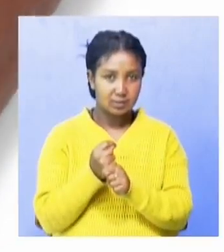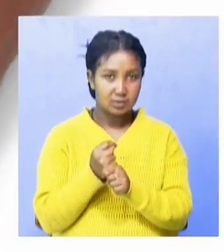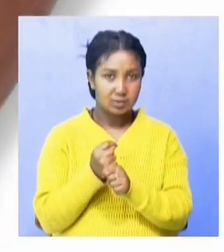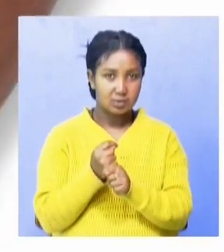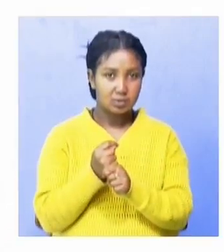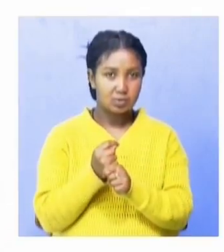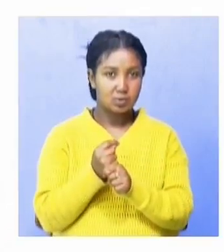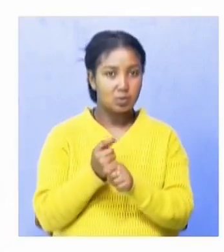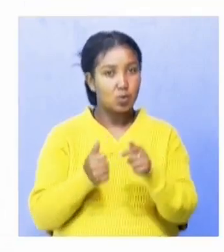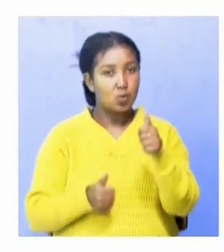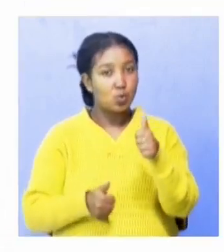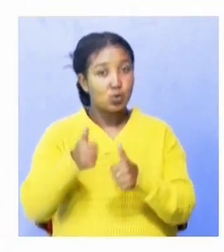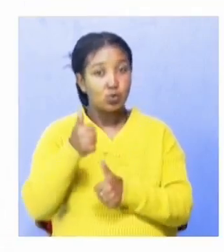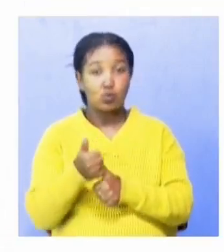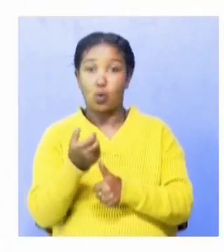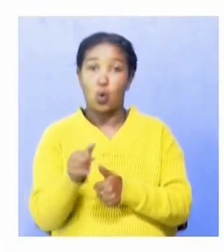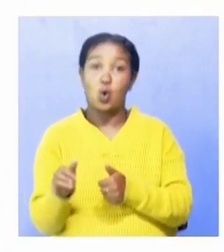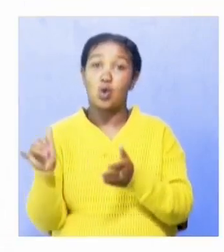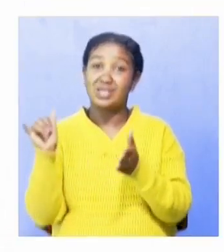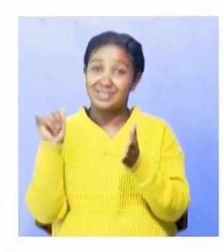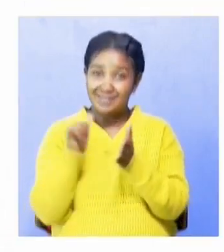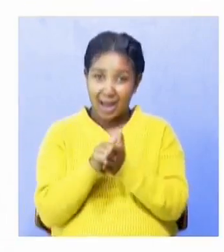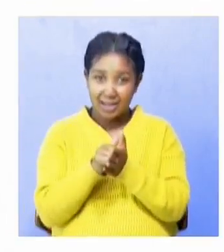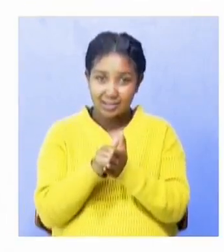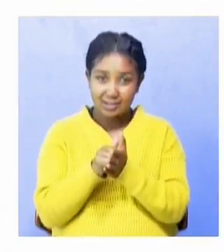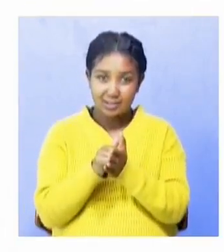which or that